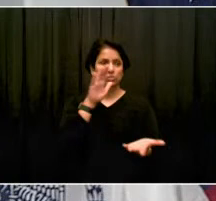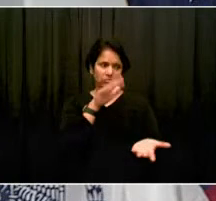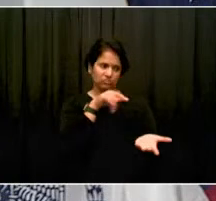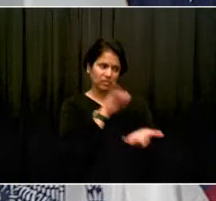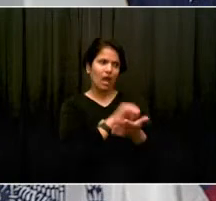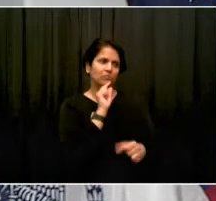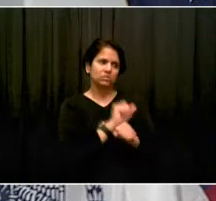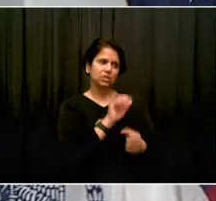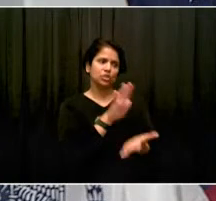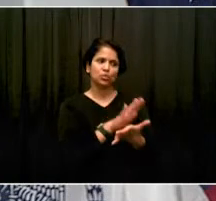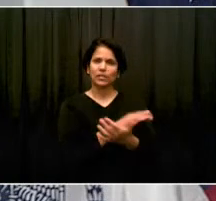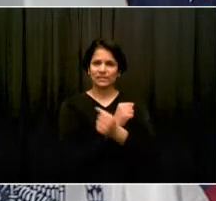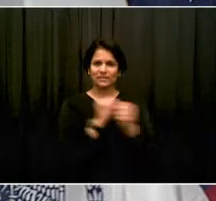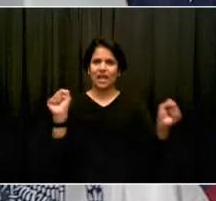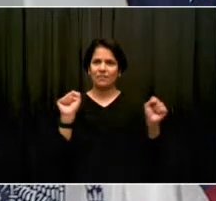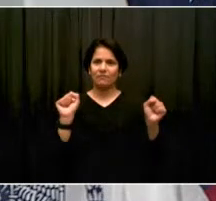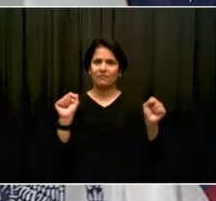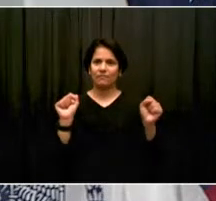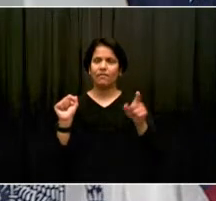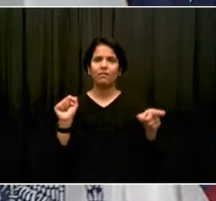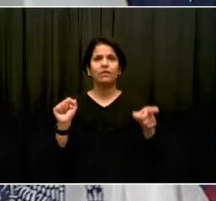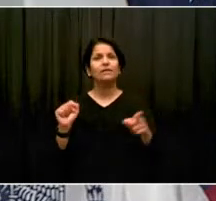goes to Aaron from Politico.